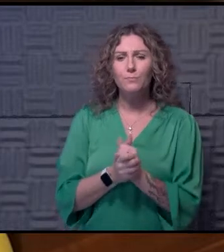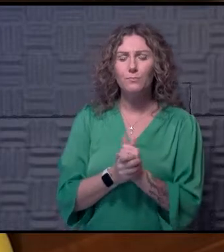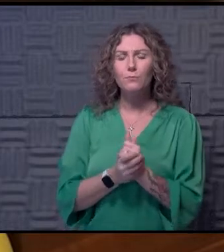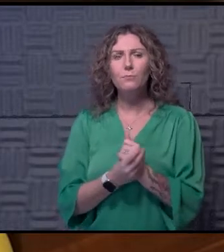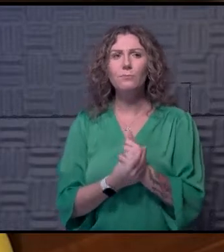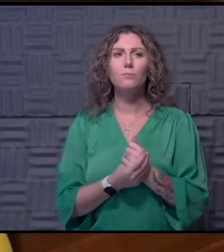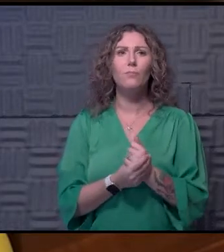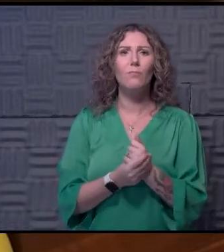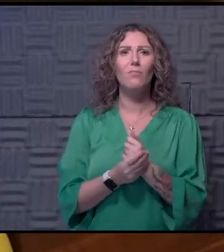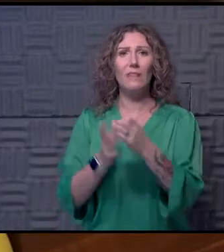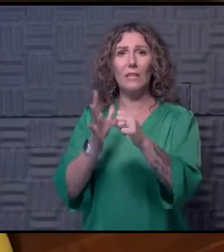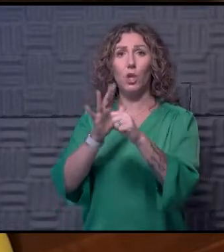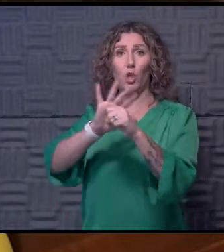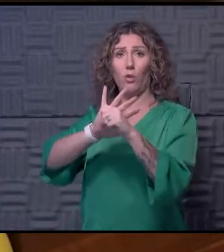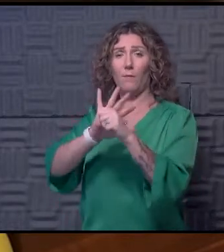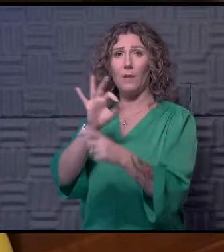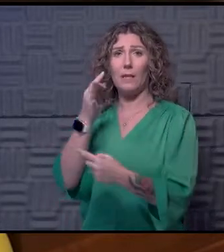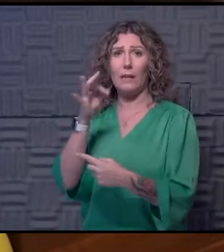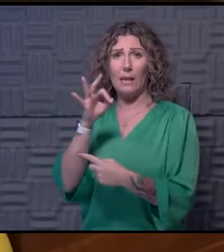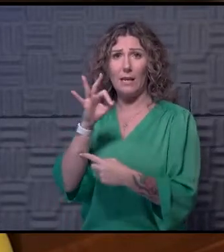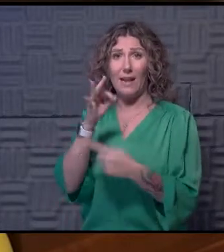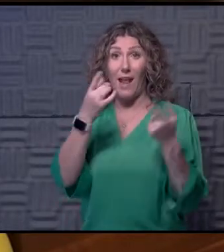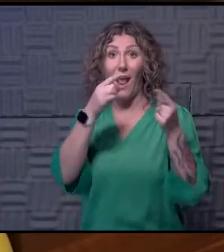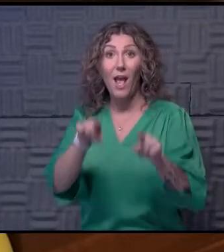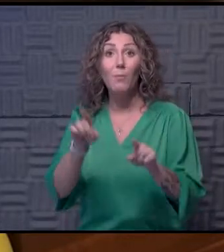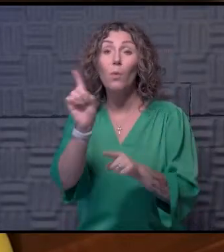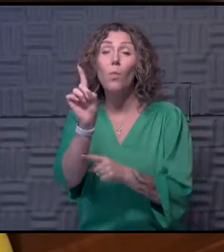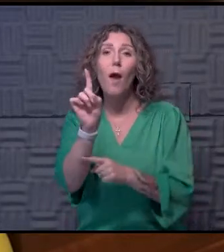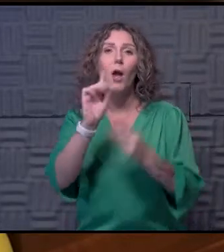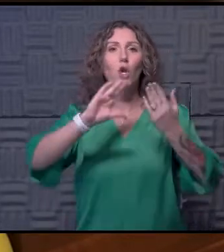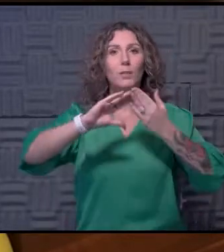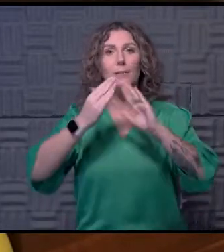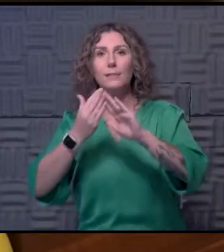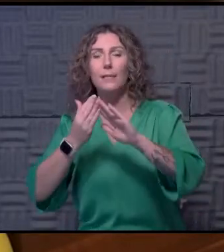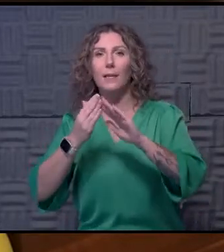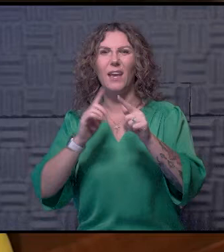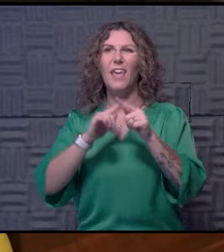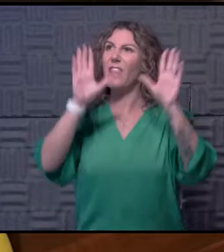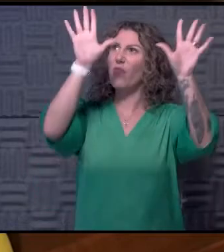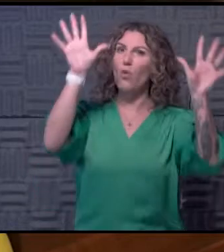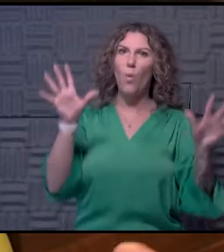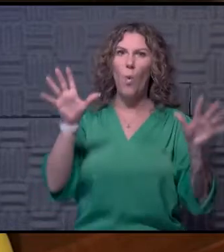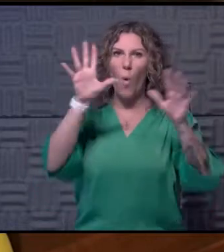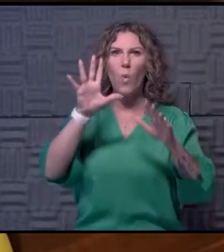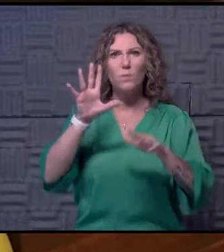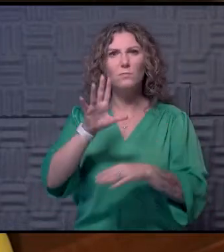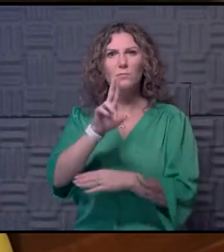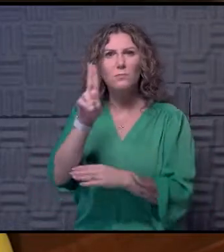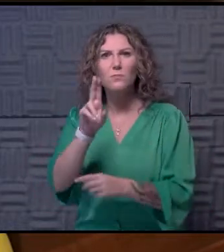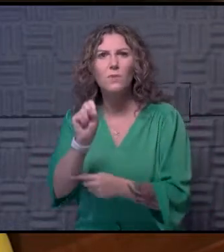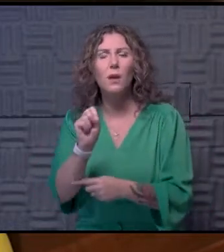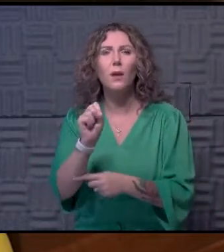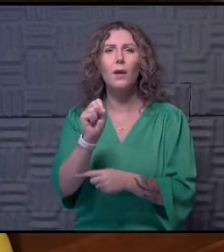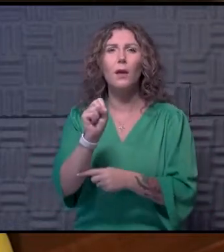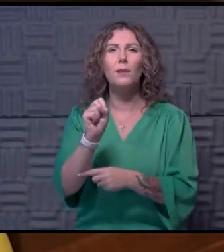the COVID-19 unfolded in the cities and it unfolded on the coasts, right? And so it happened to other people and not